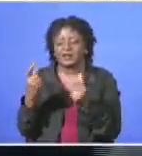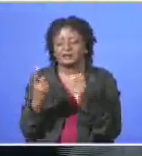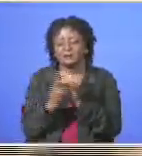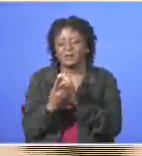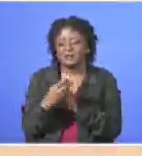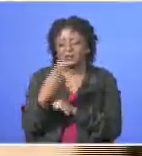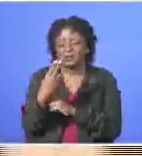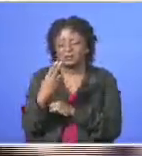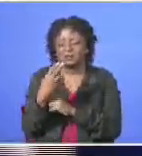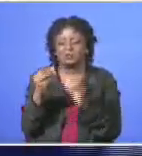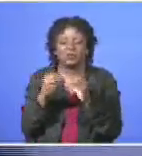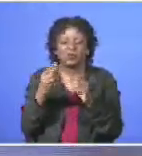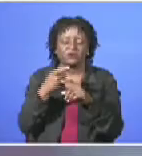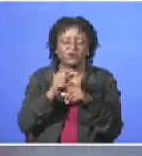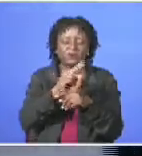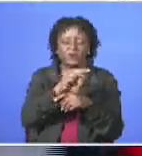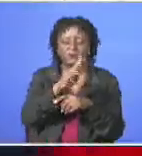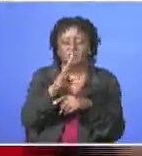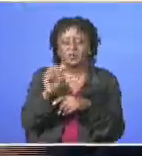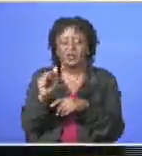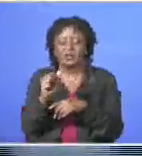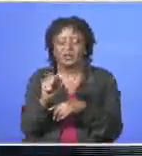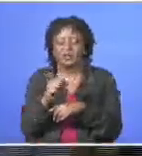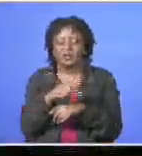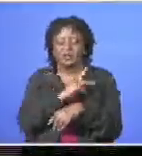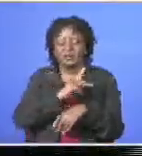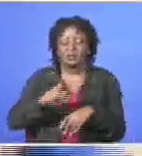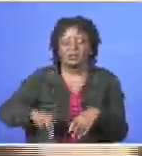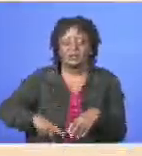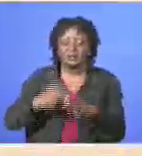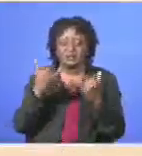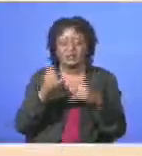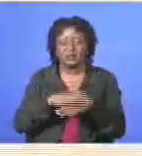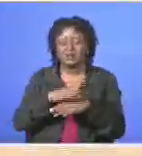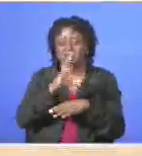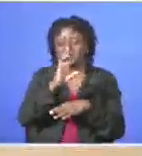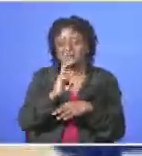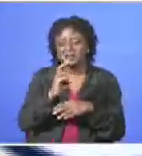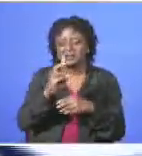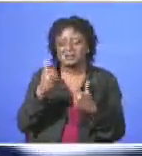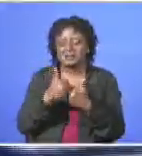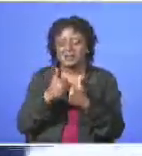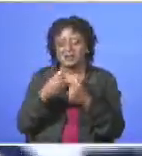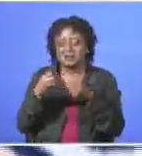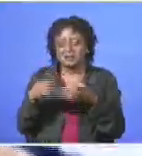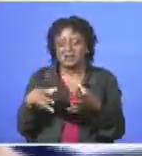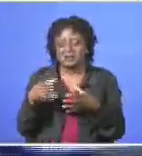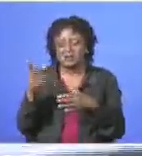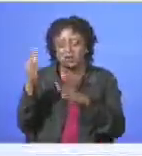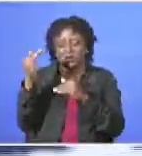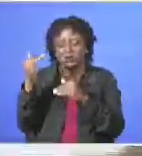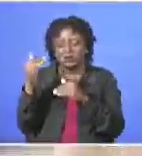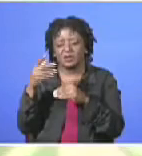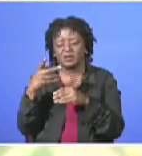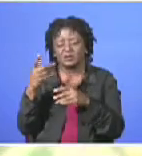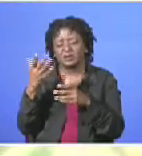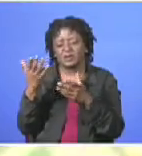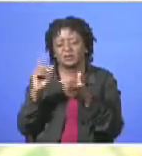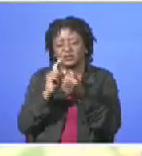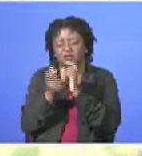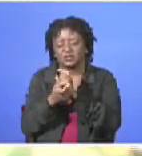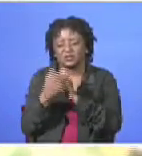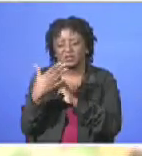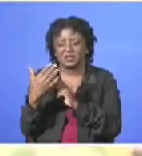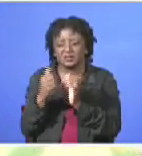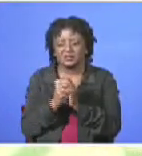matchup. More from the NBA, Buddy Hield and his Kings are currently on a 6-game slide, and he's hoping going up-tempo can help them turn things around. Good to get